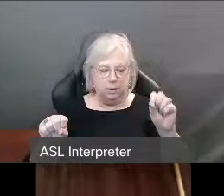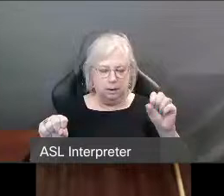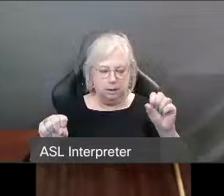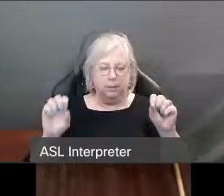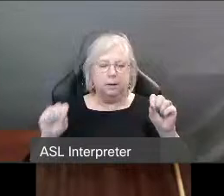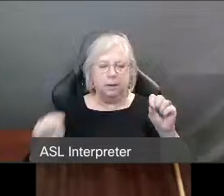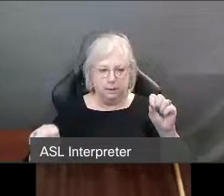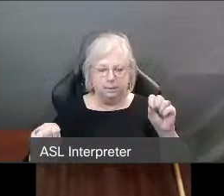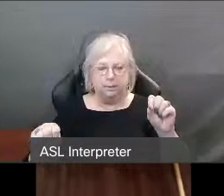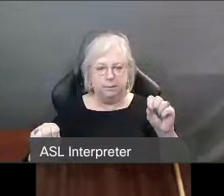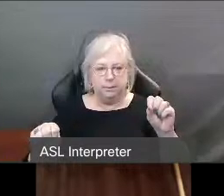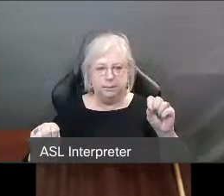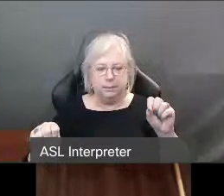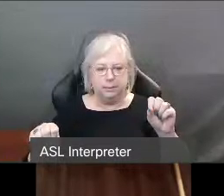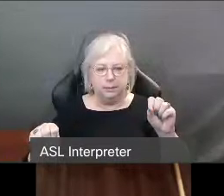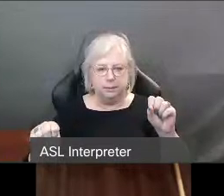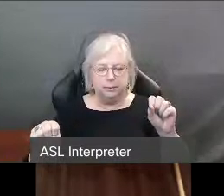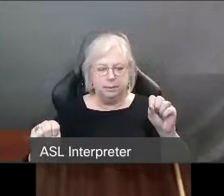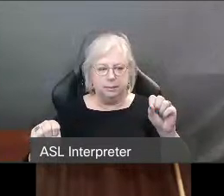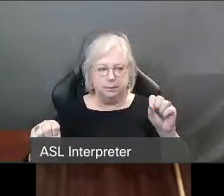Yes.